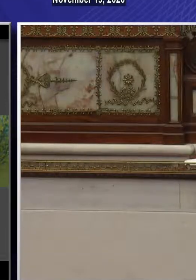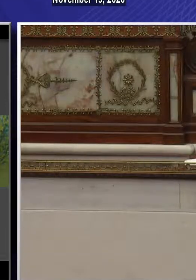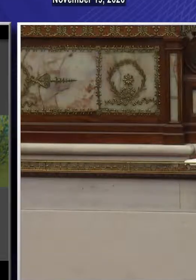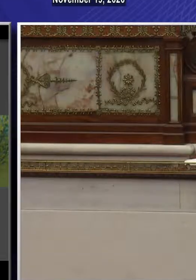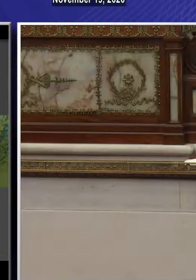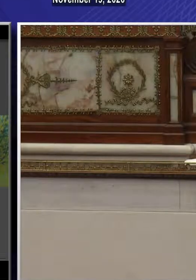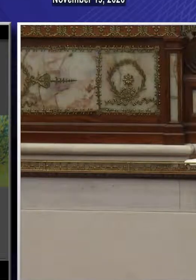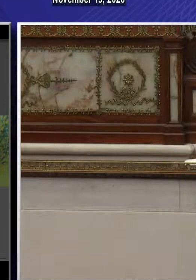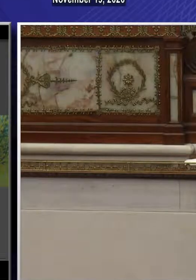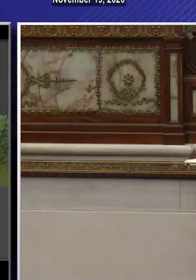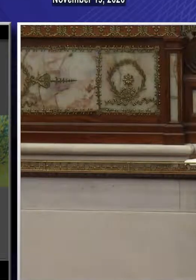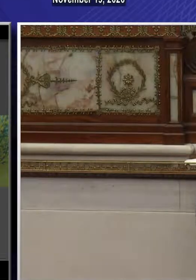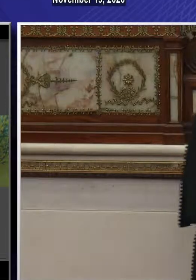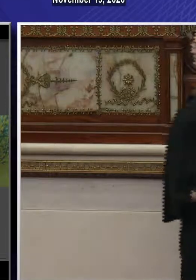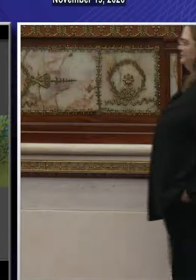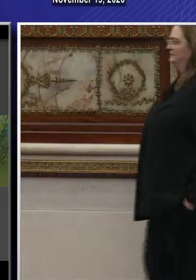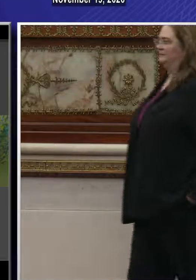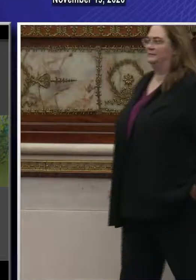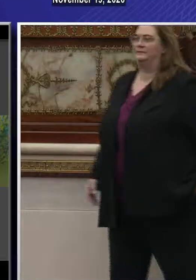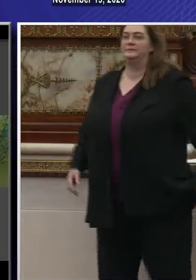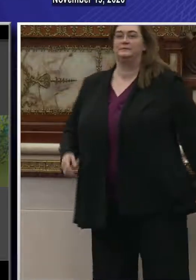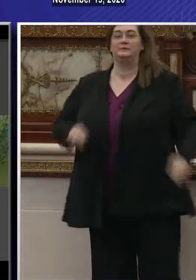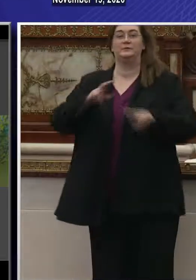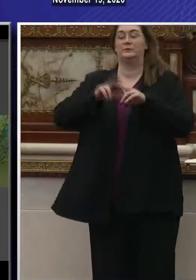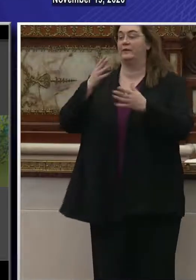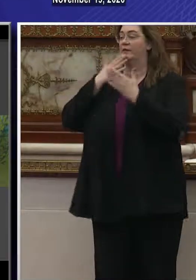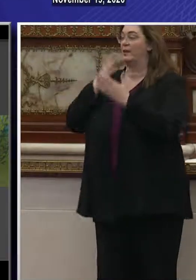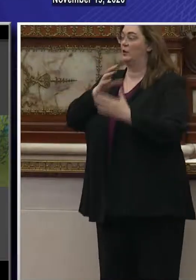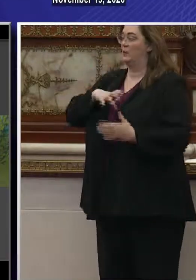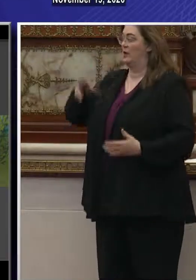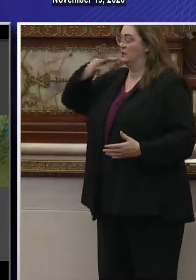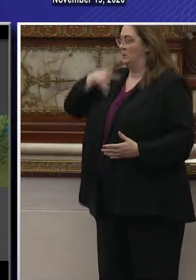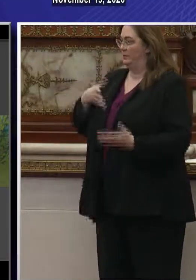Thank you, Councilwoman.